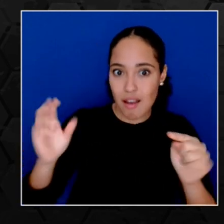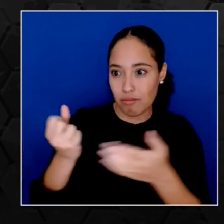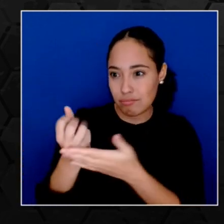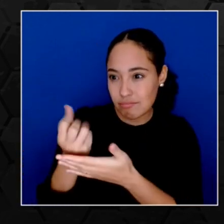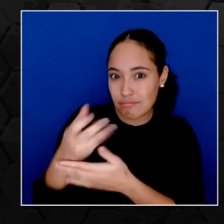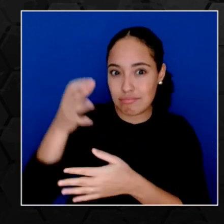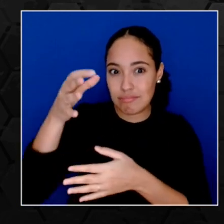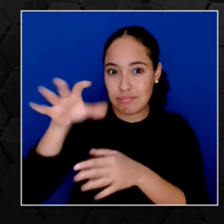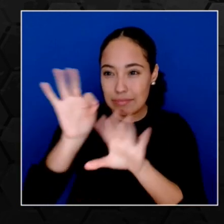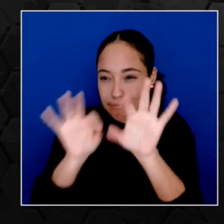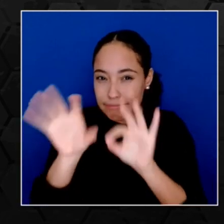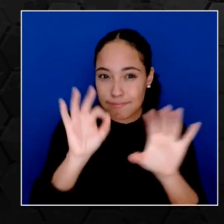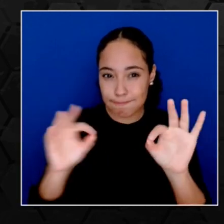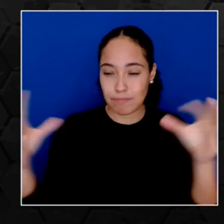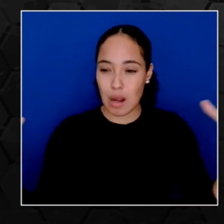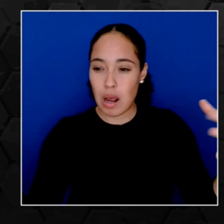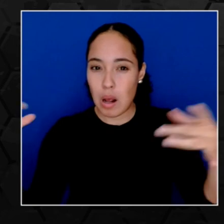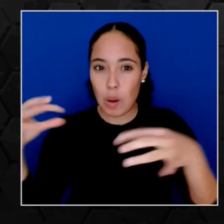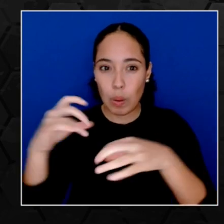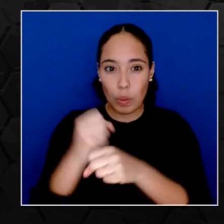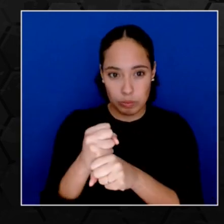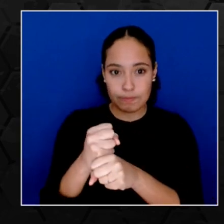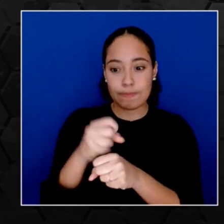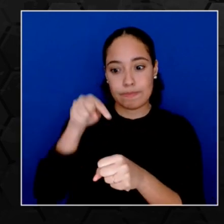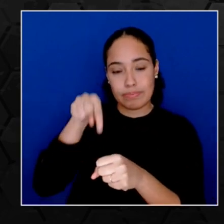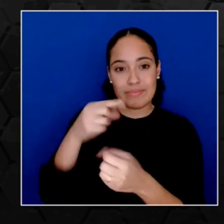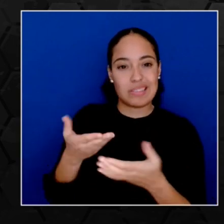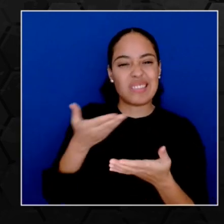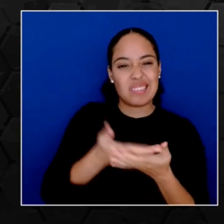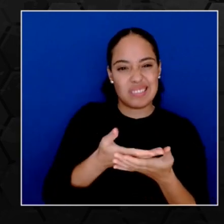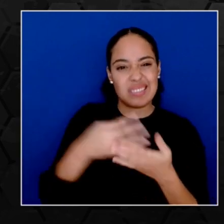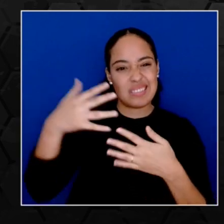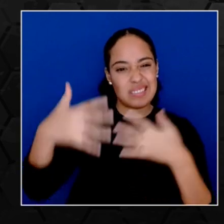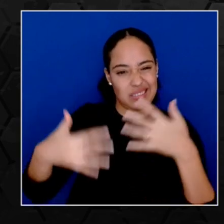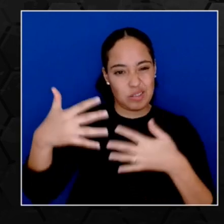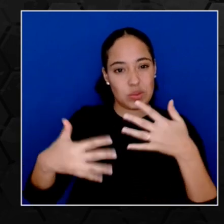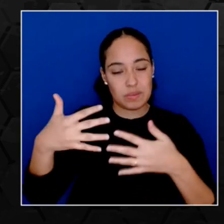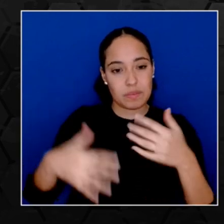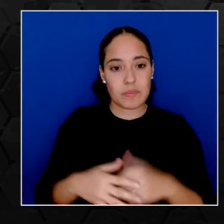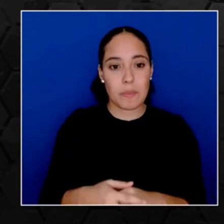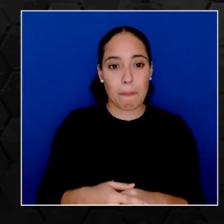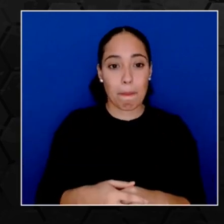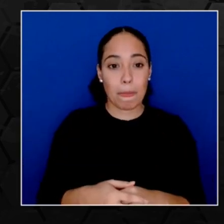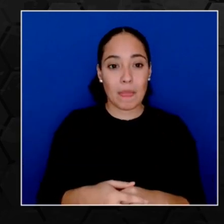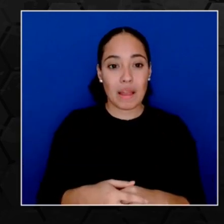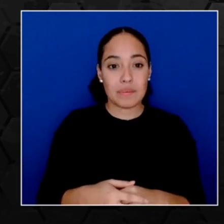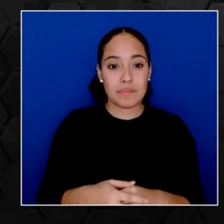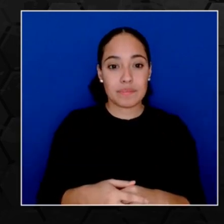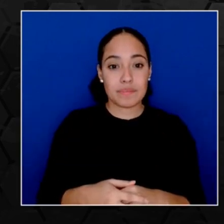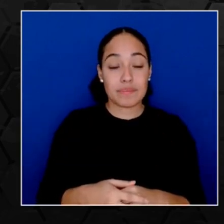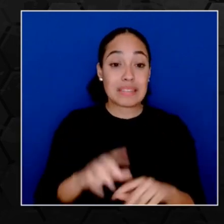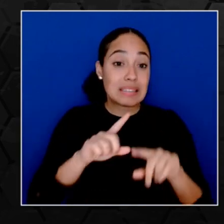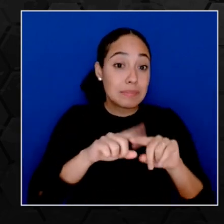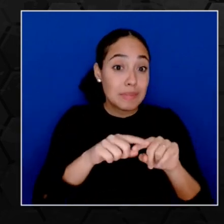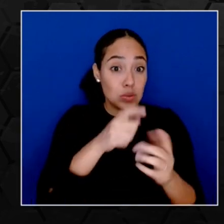average, like or you have the rank-based recommendation system. So it totally depends on the use case, which is dependent on the different